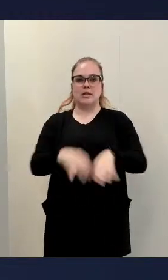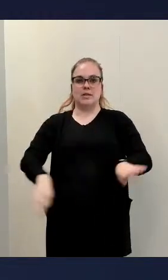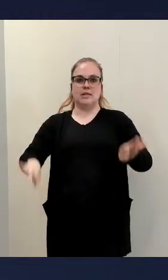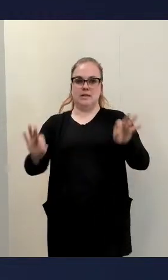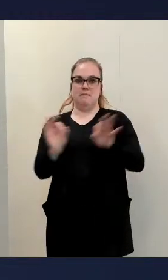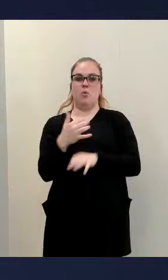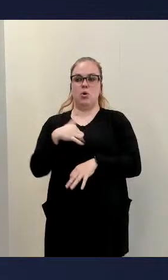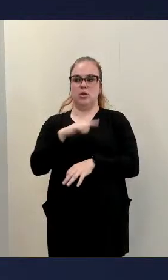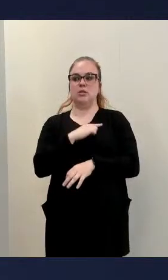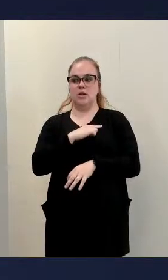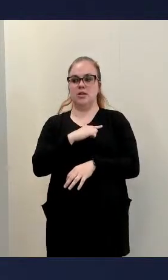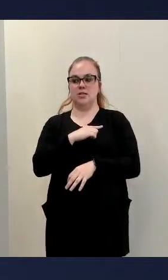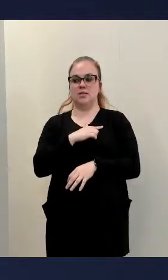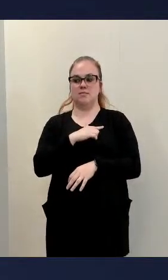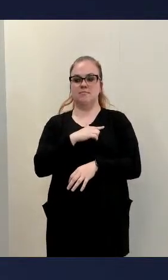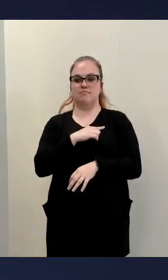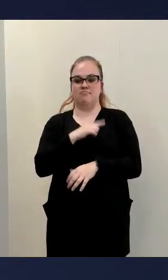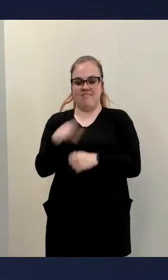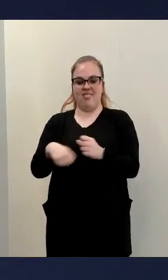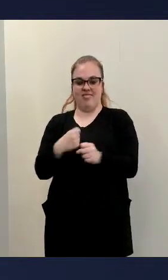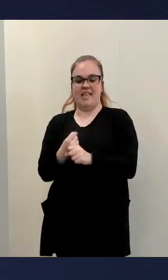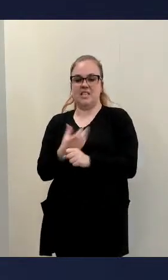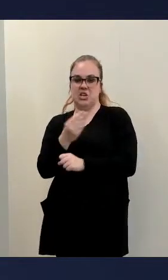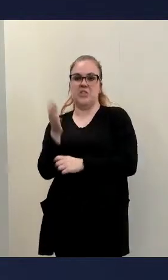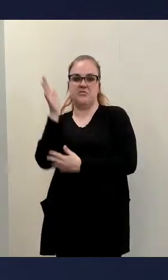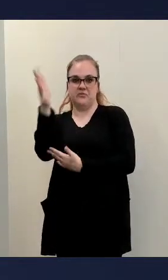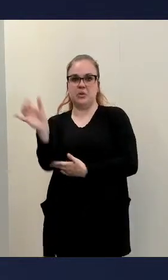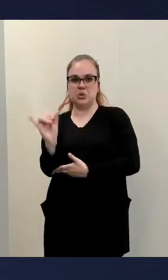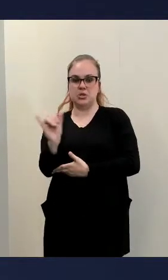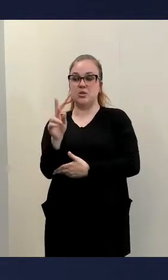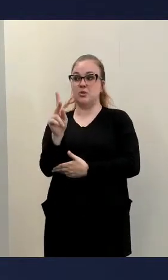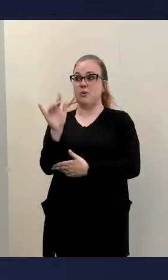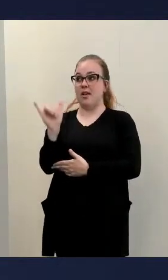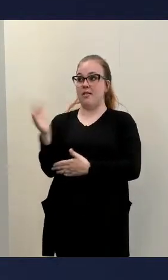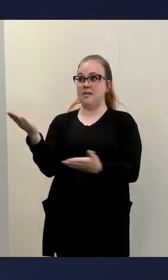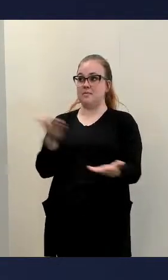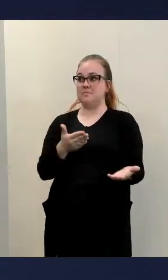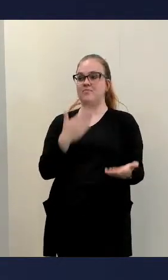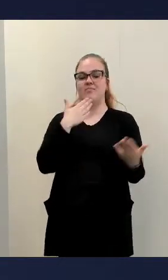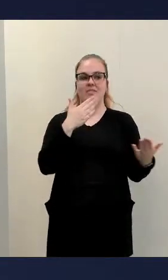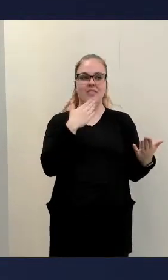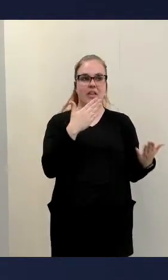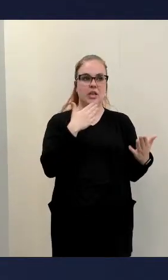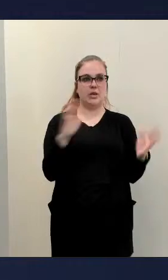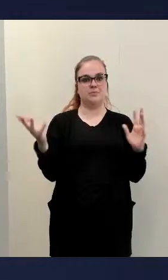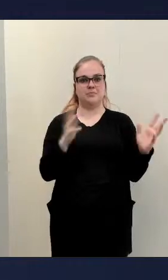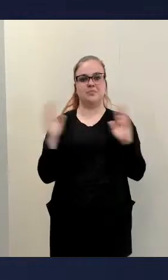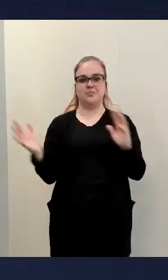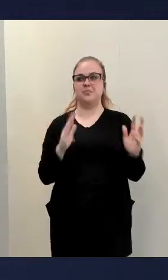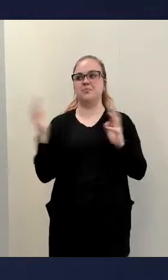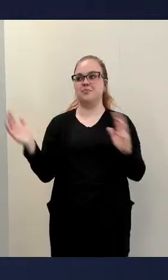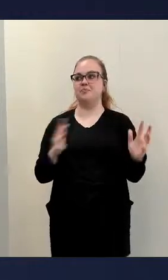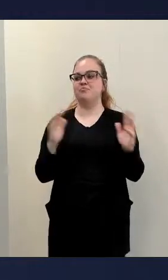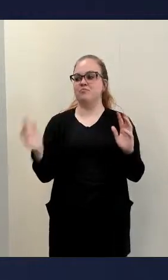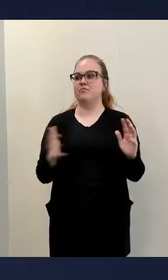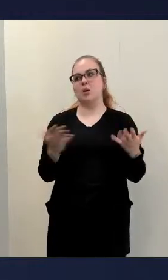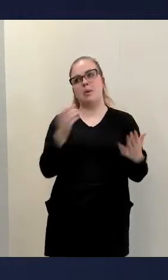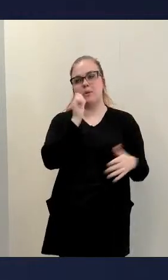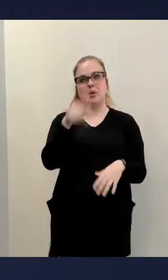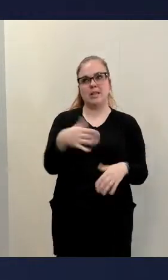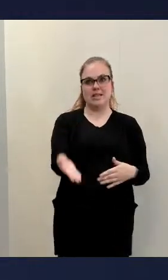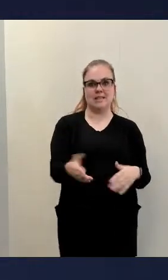us as we do our work this year and in the future. So Kelly. Thank you. Probably don't need this.